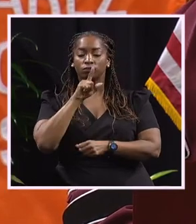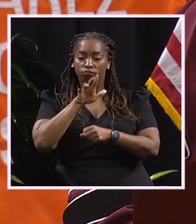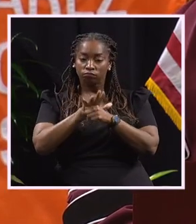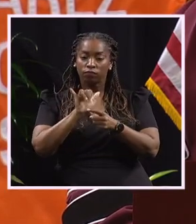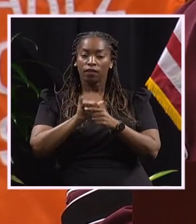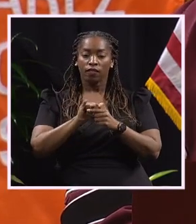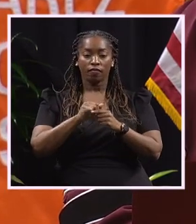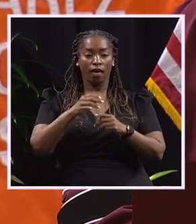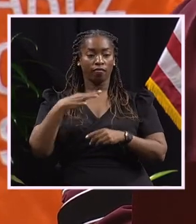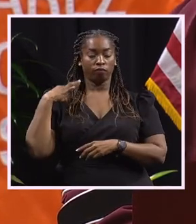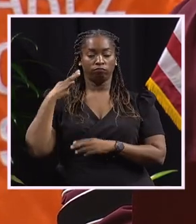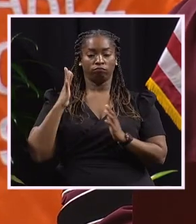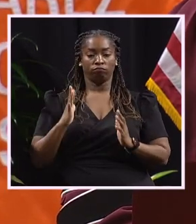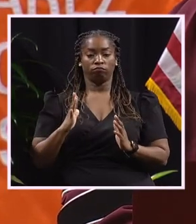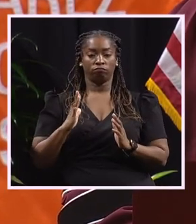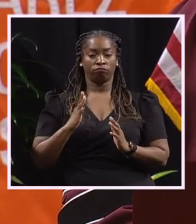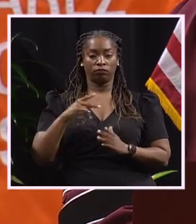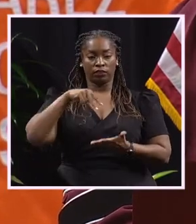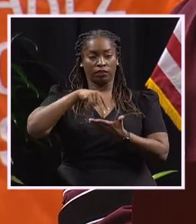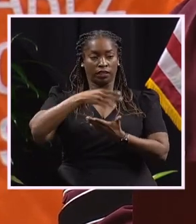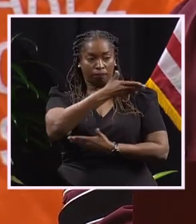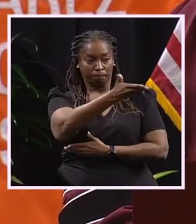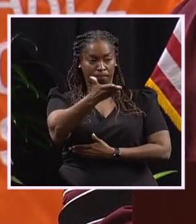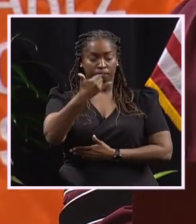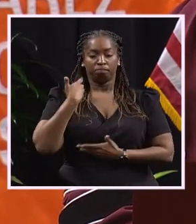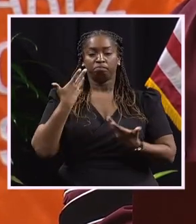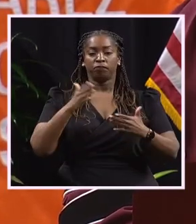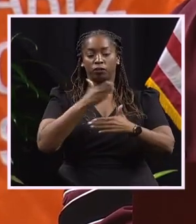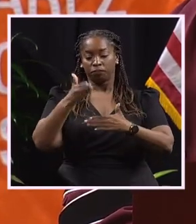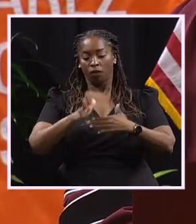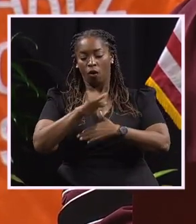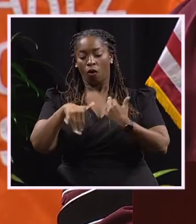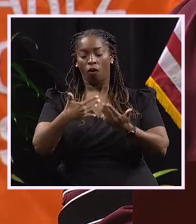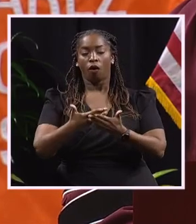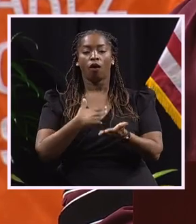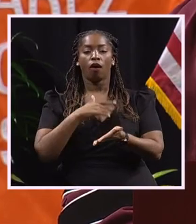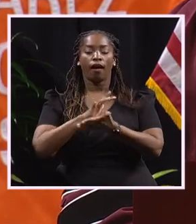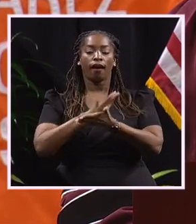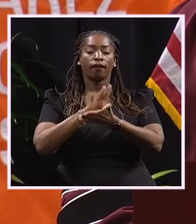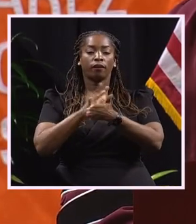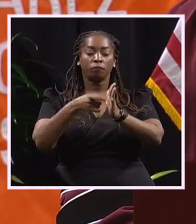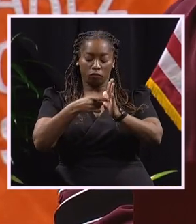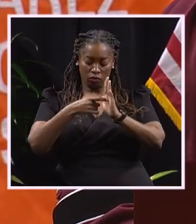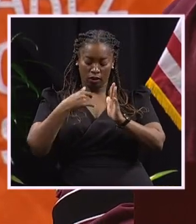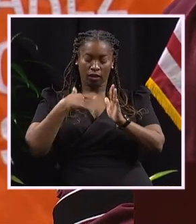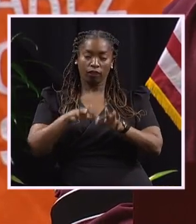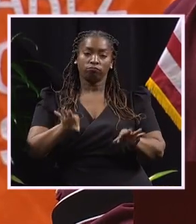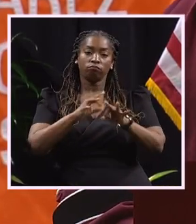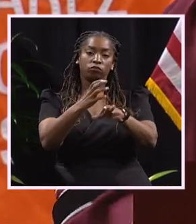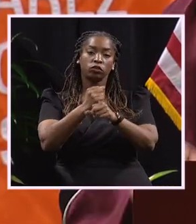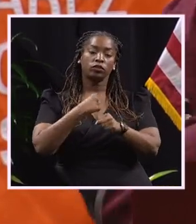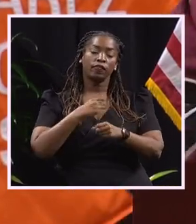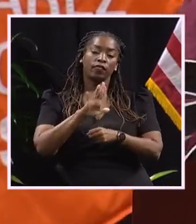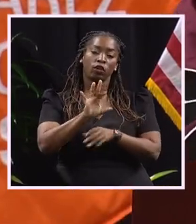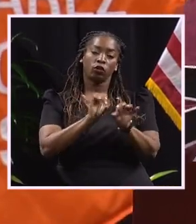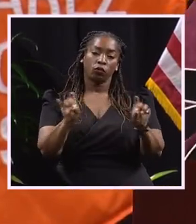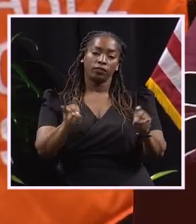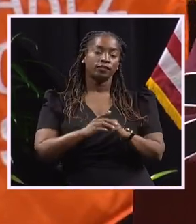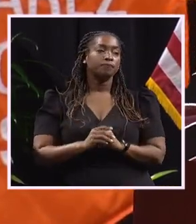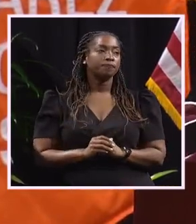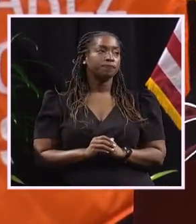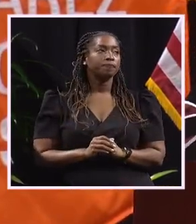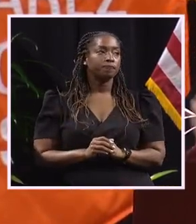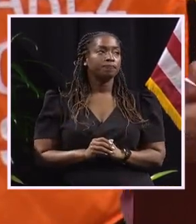stand before you, having completed all academic requirements, are entitled to receive their degrees.